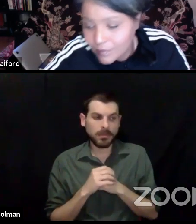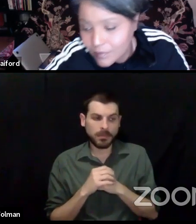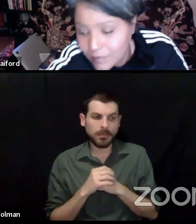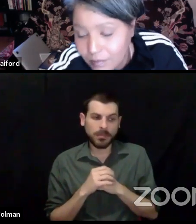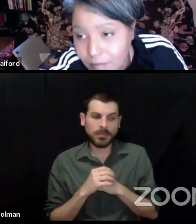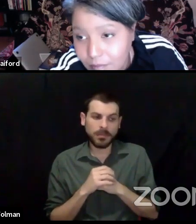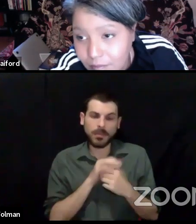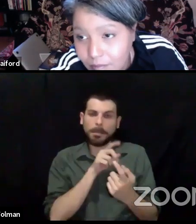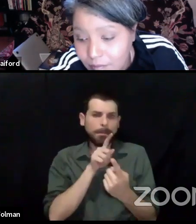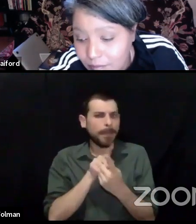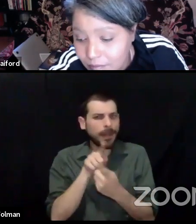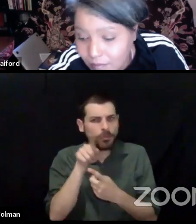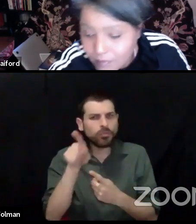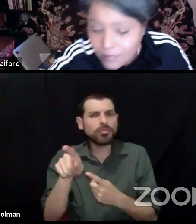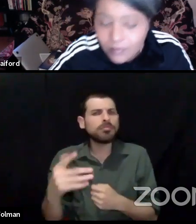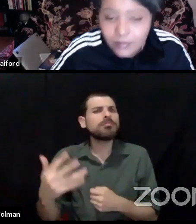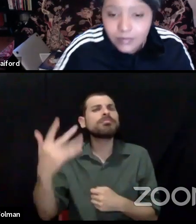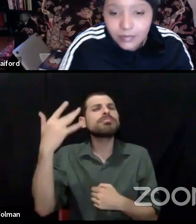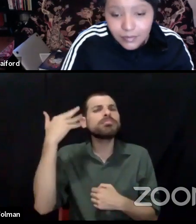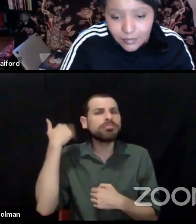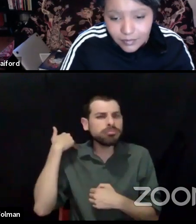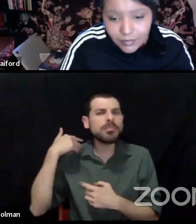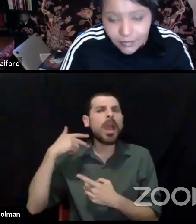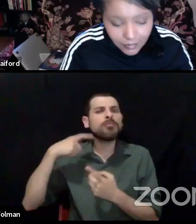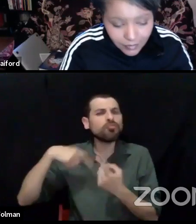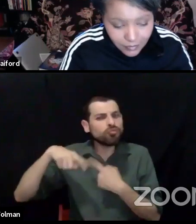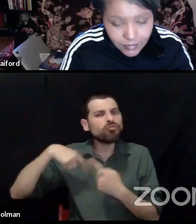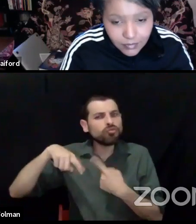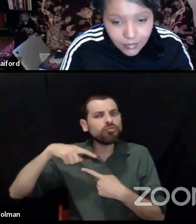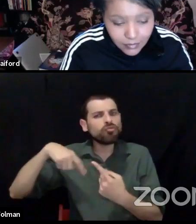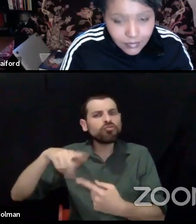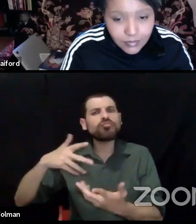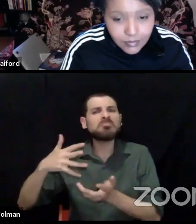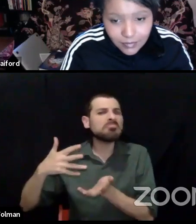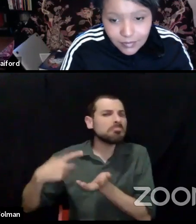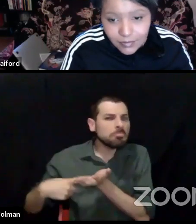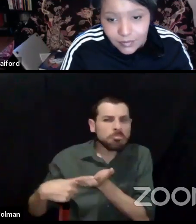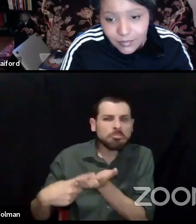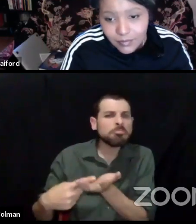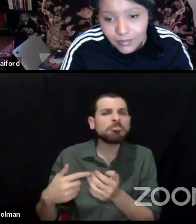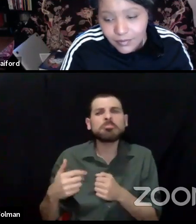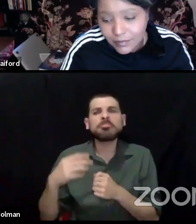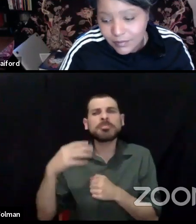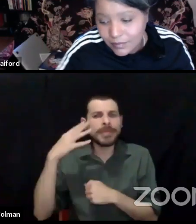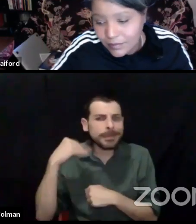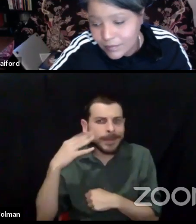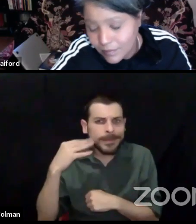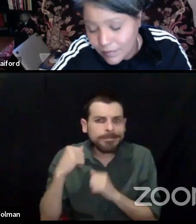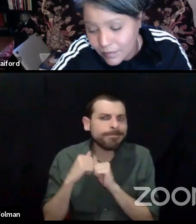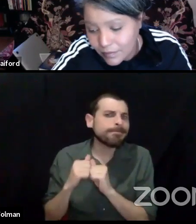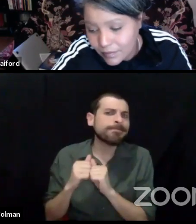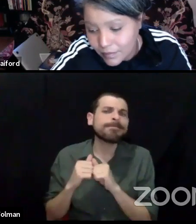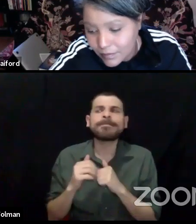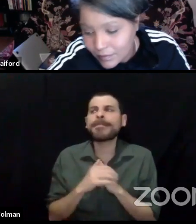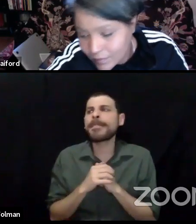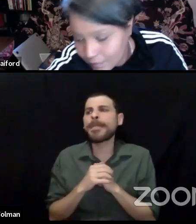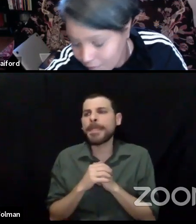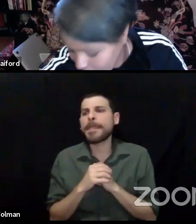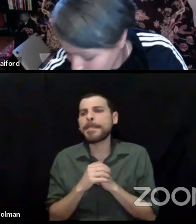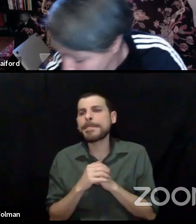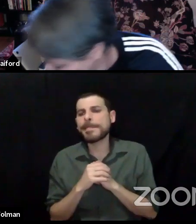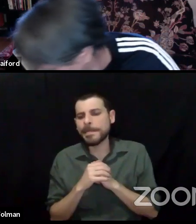been around over the years and gotten to know you through deep conversations, through sharing space with you. And like,